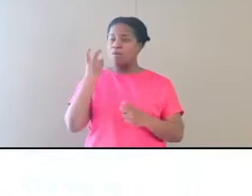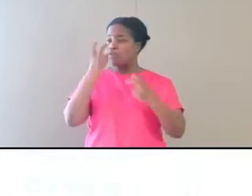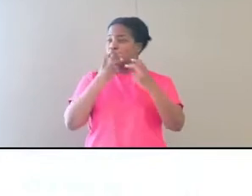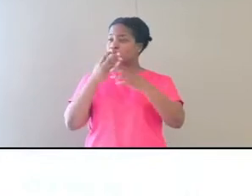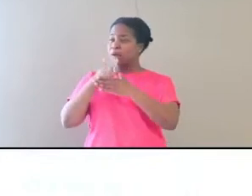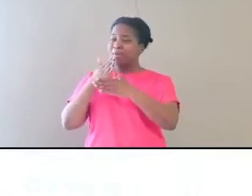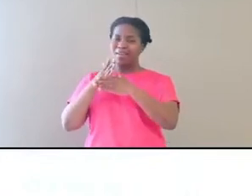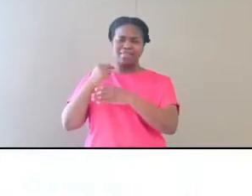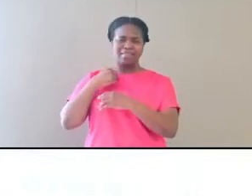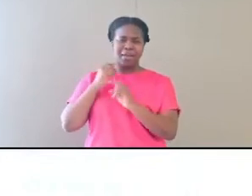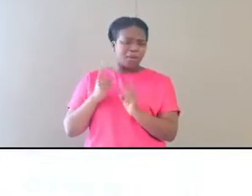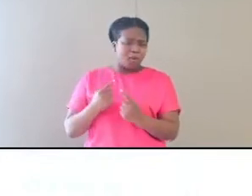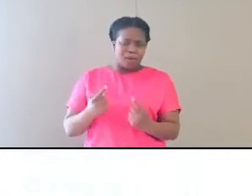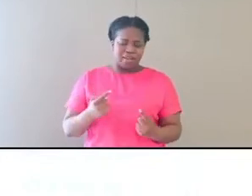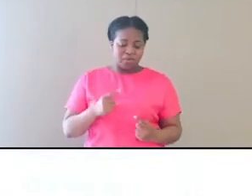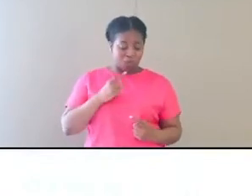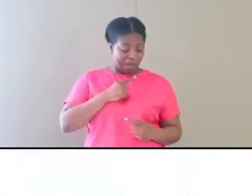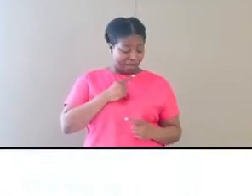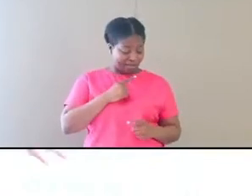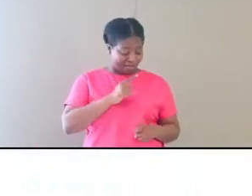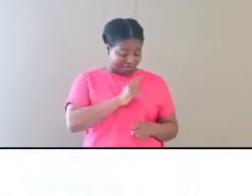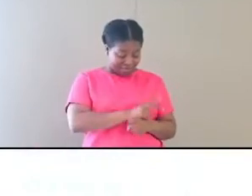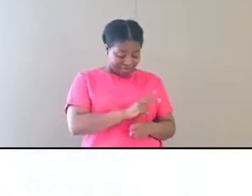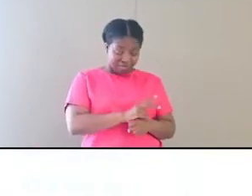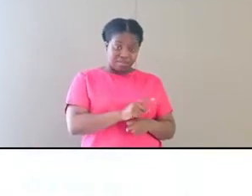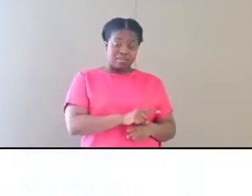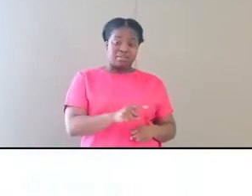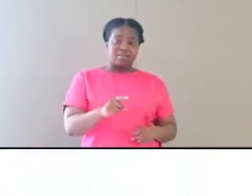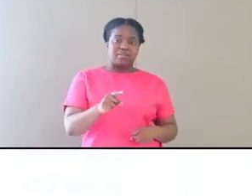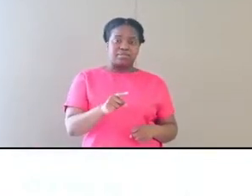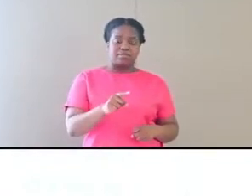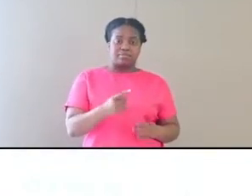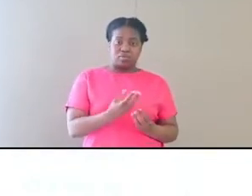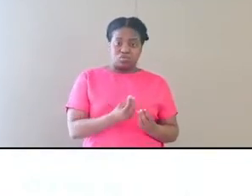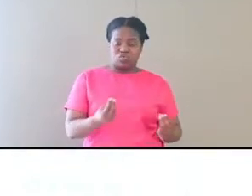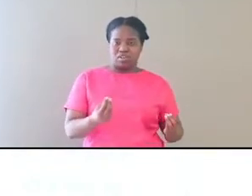In fact, the CSG is often spent on child care.